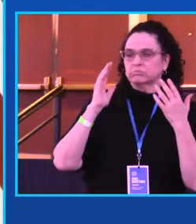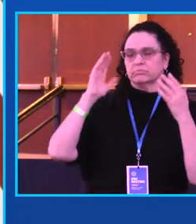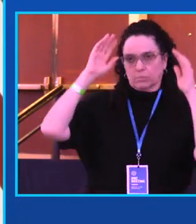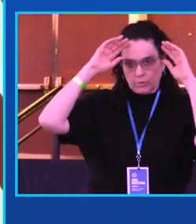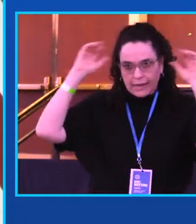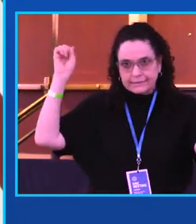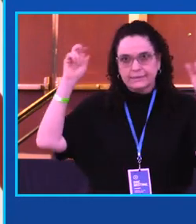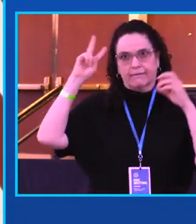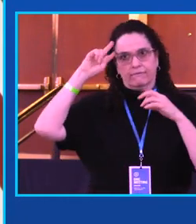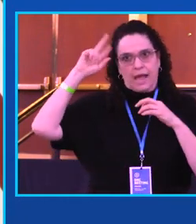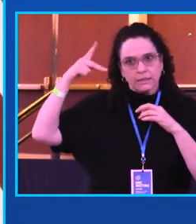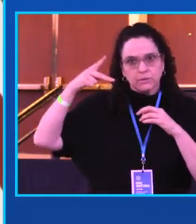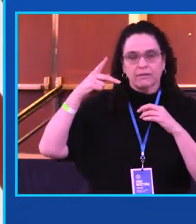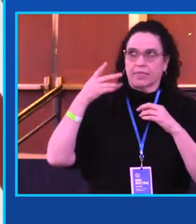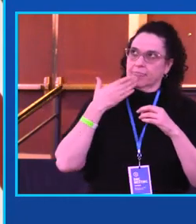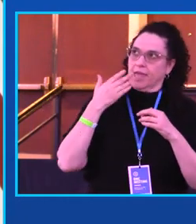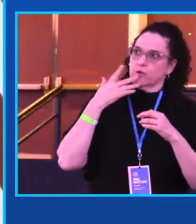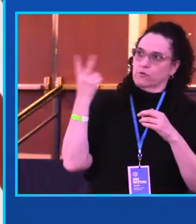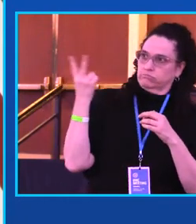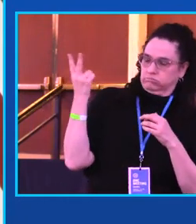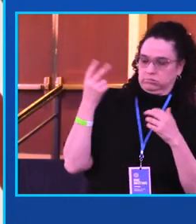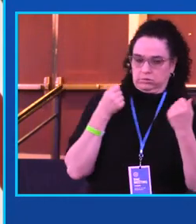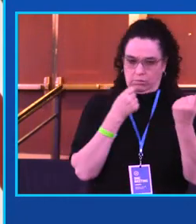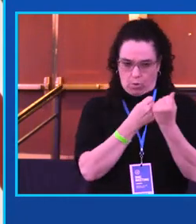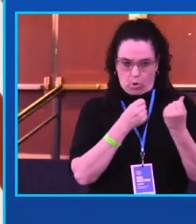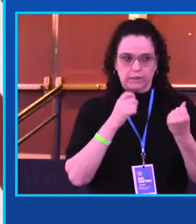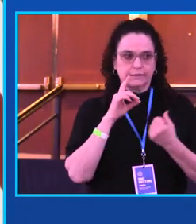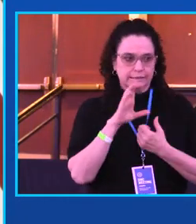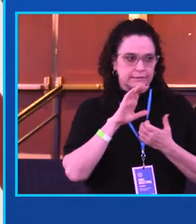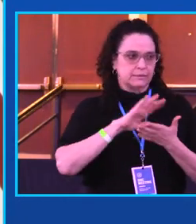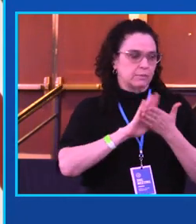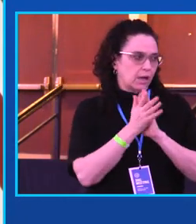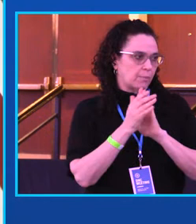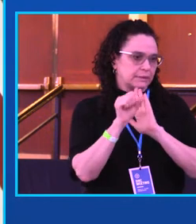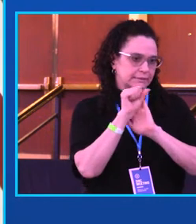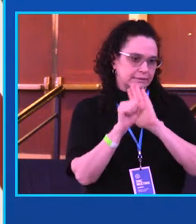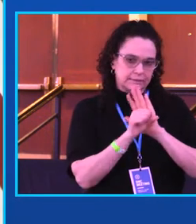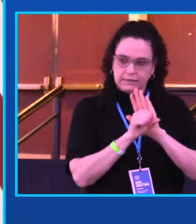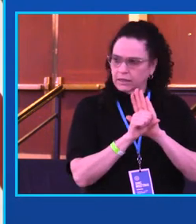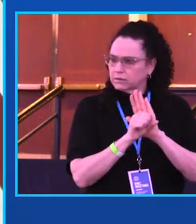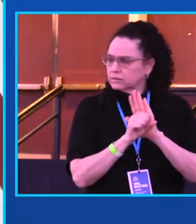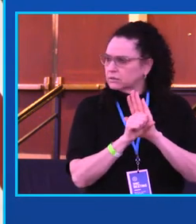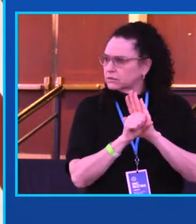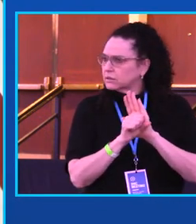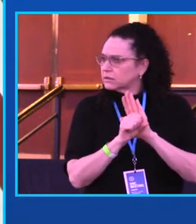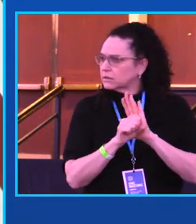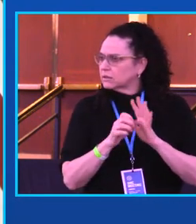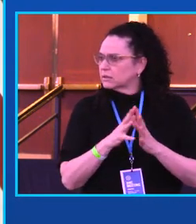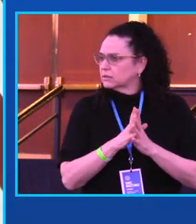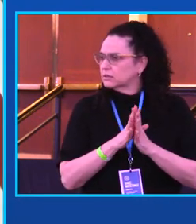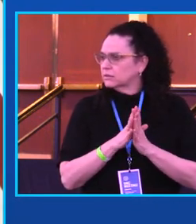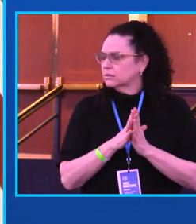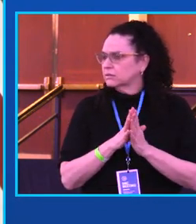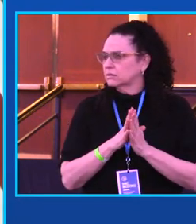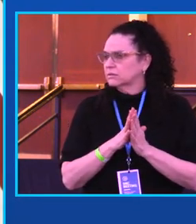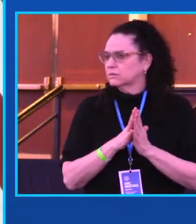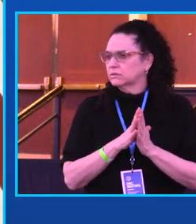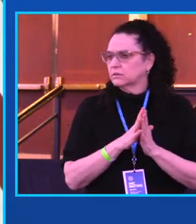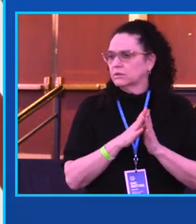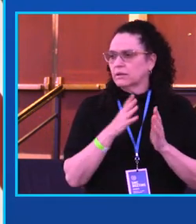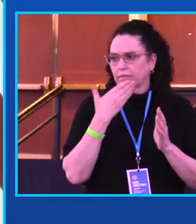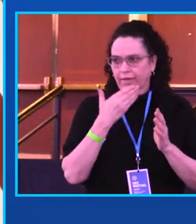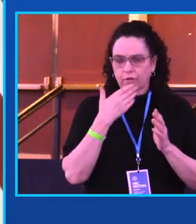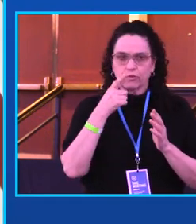voting rights and statehood for the District of Columbia. Mr. Chair, this has been an honor to